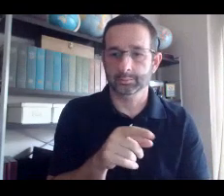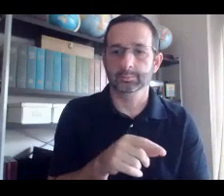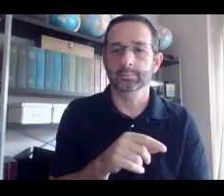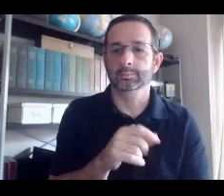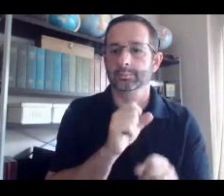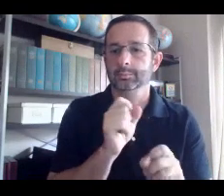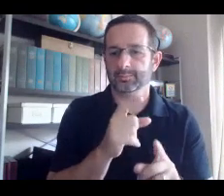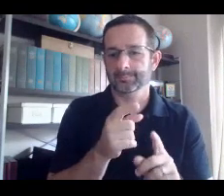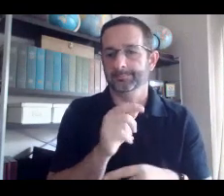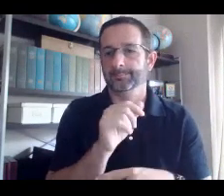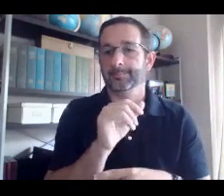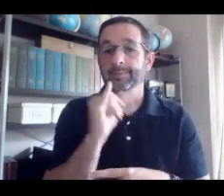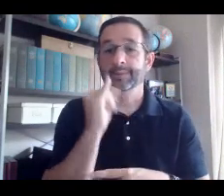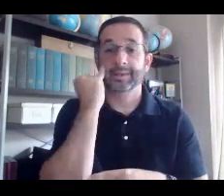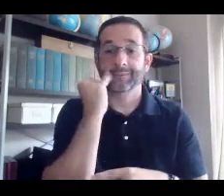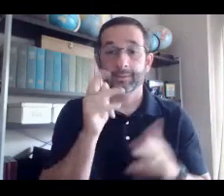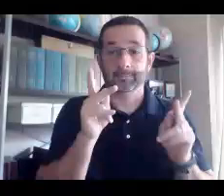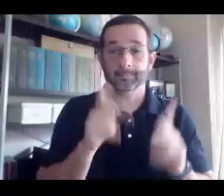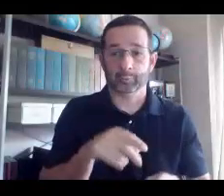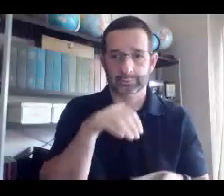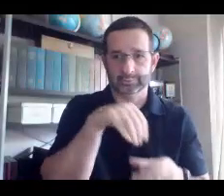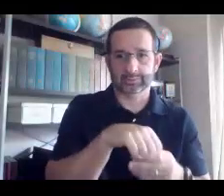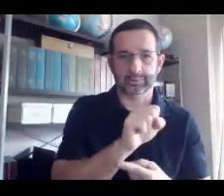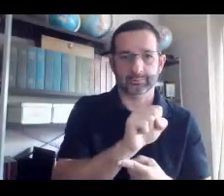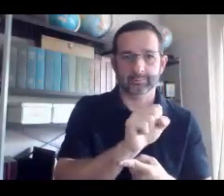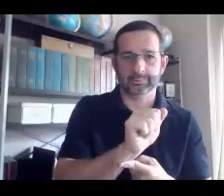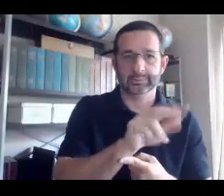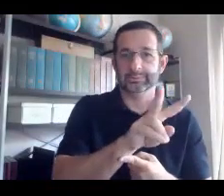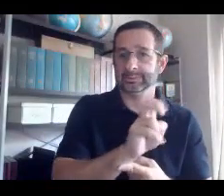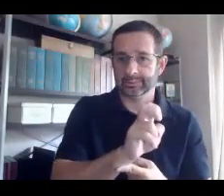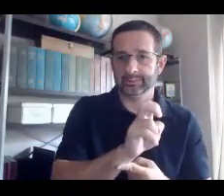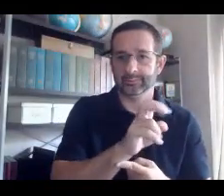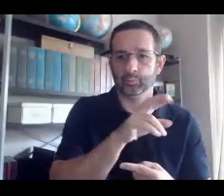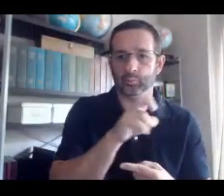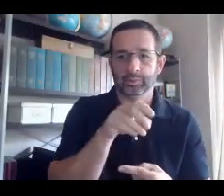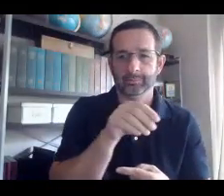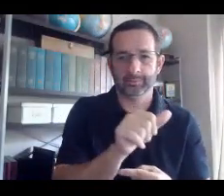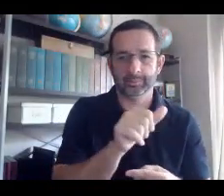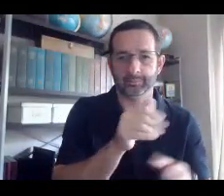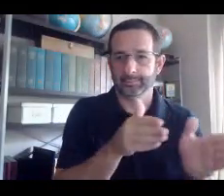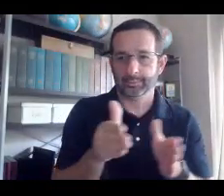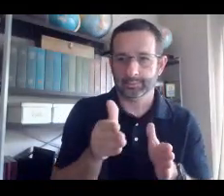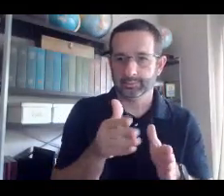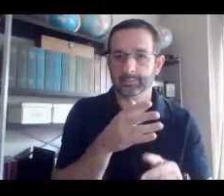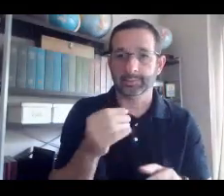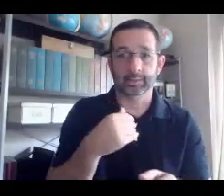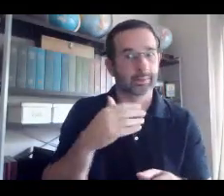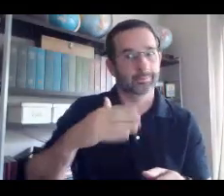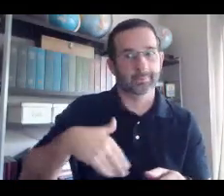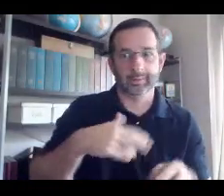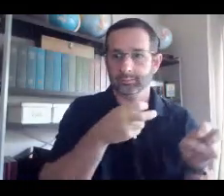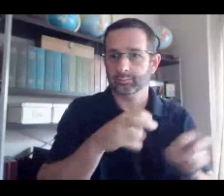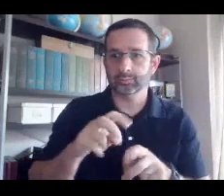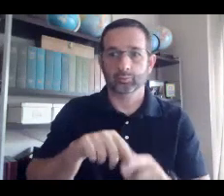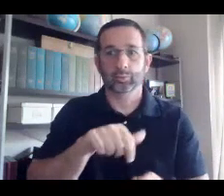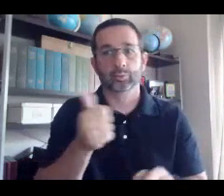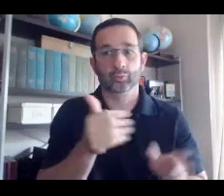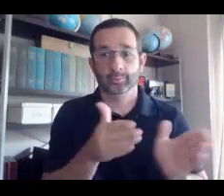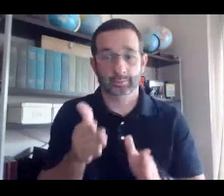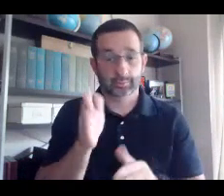Okay, first question I see is, if a person is in Save